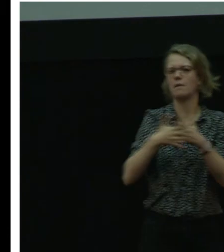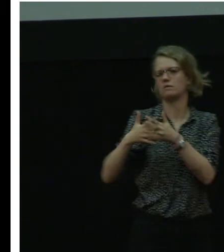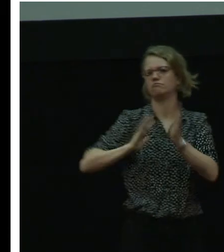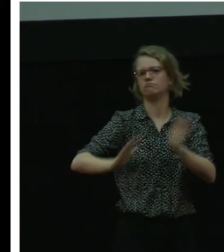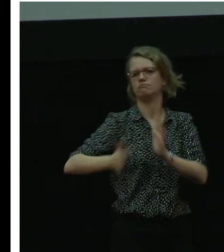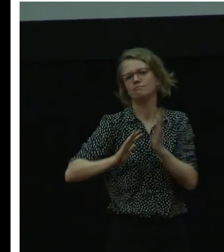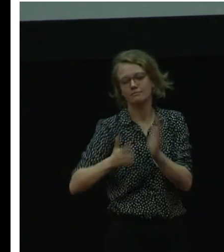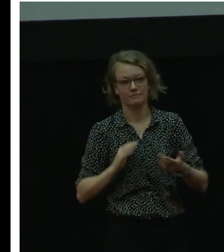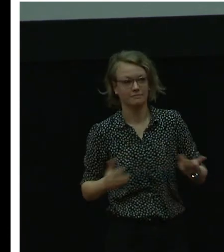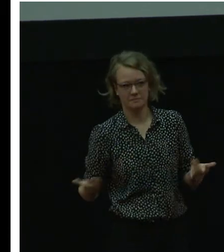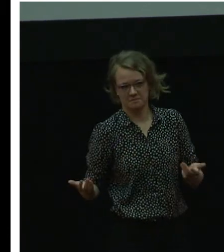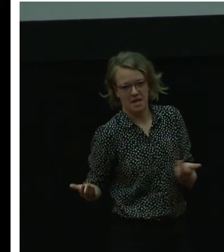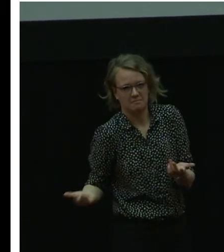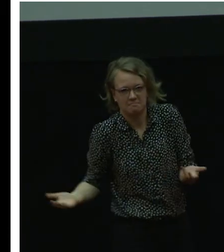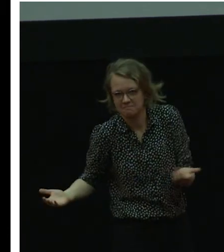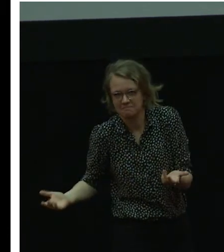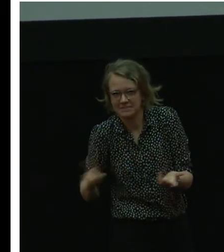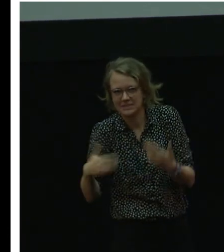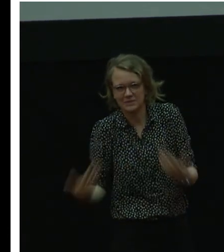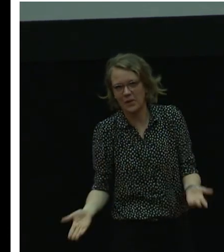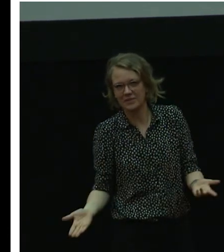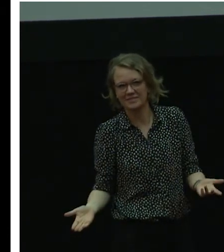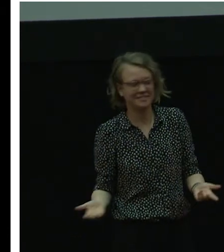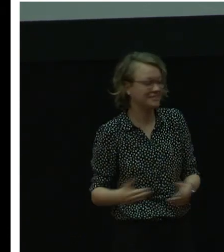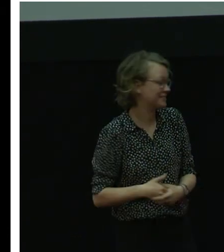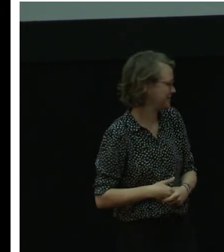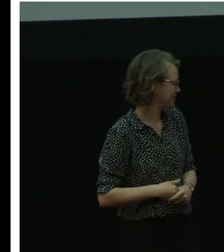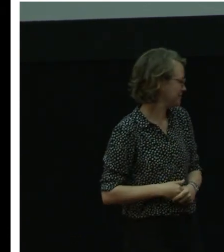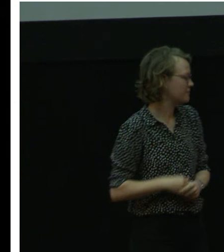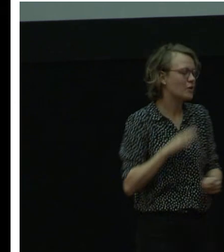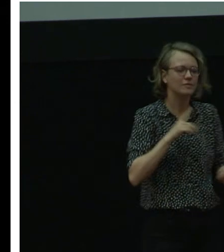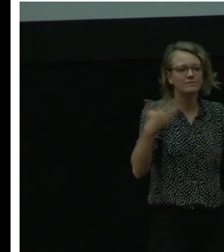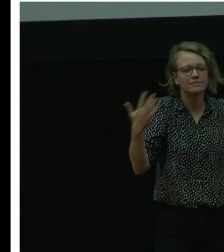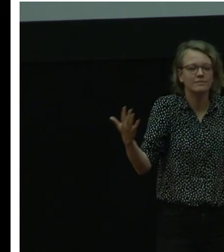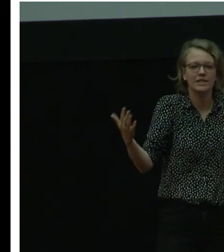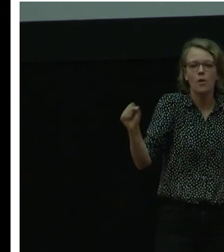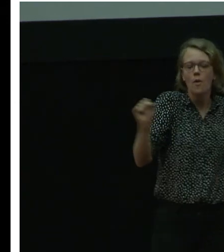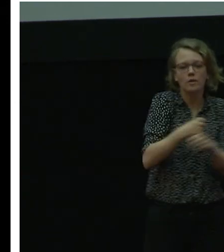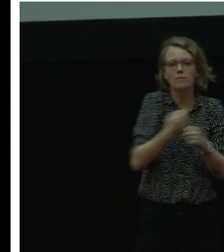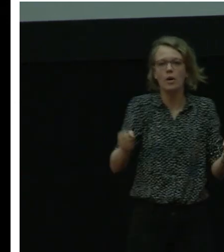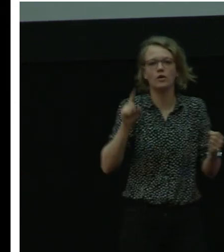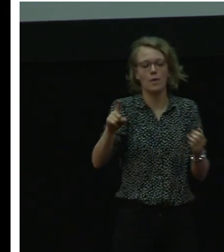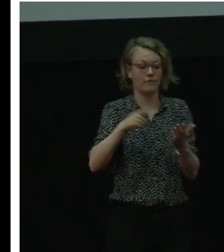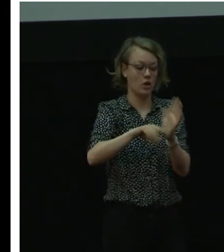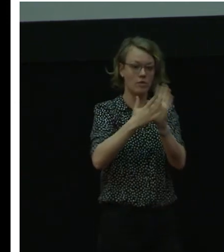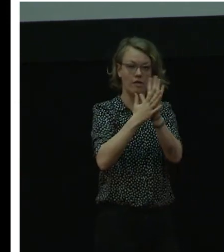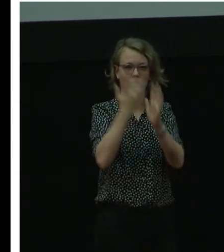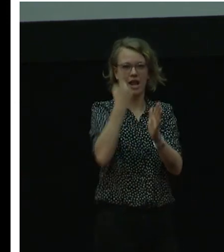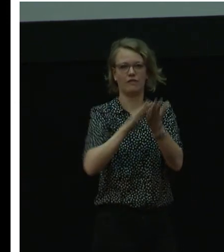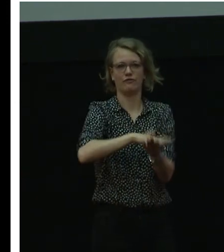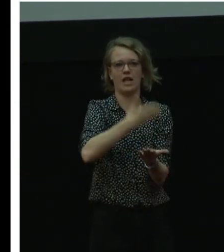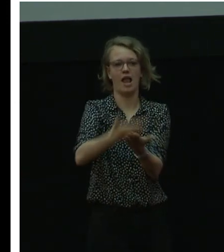think that everybody all over the world knows American Sign Language, which is also really not the